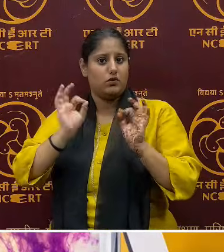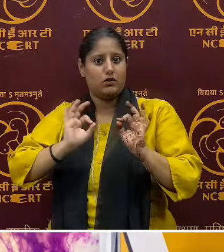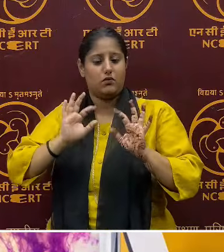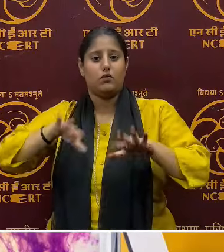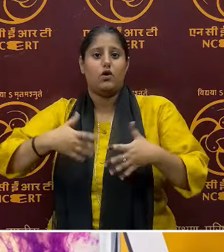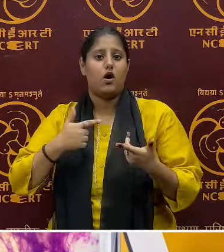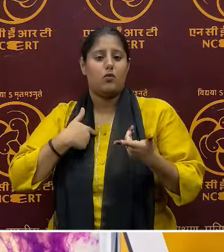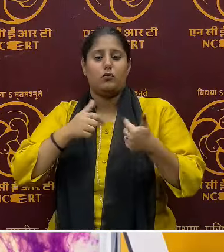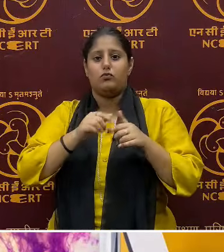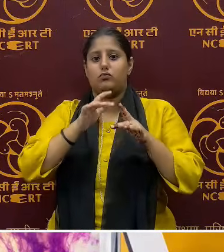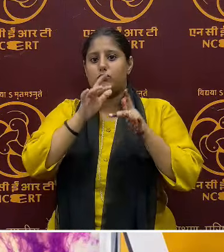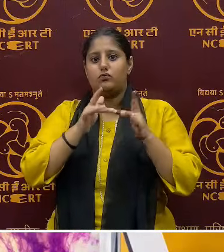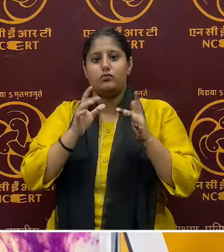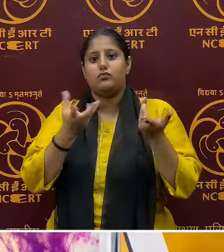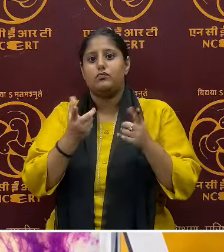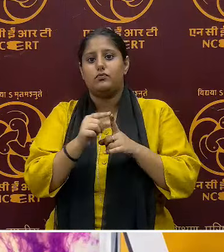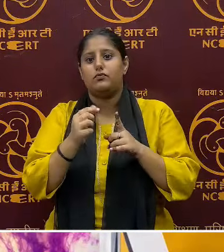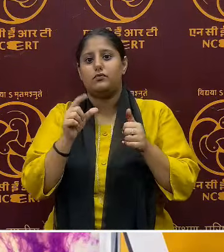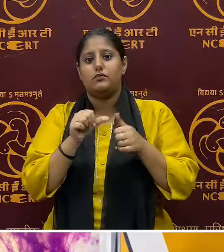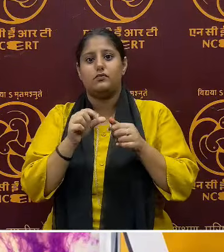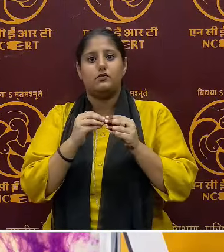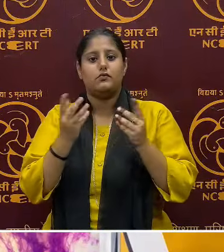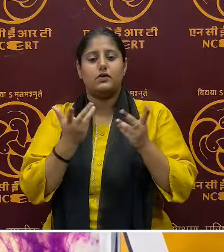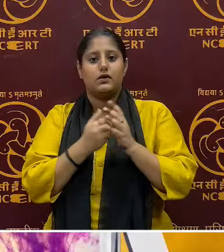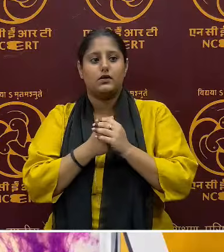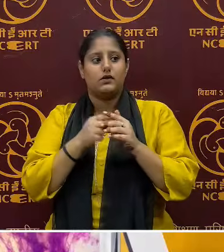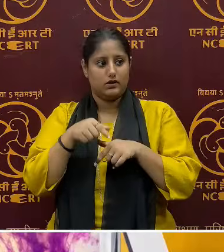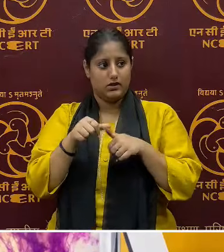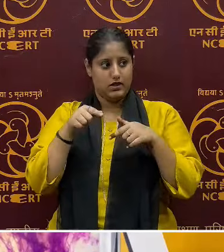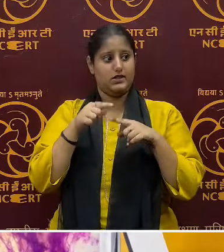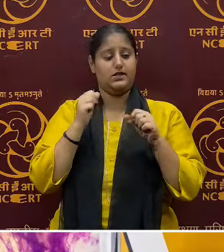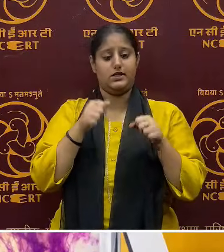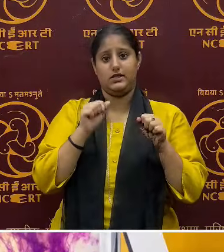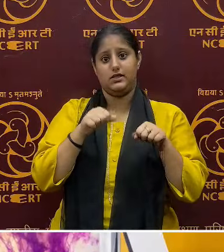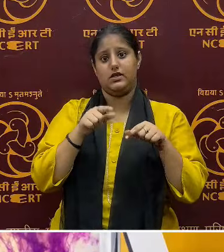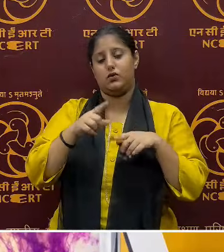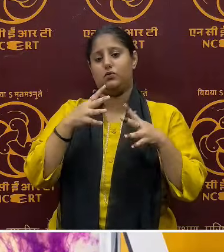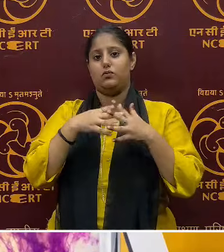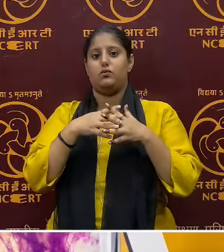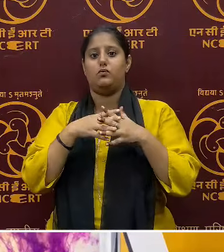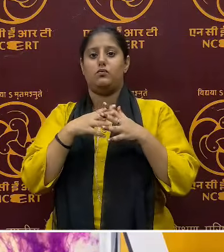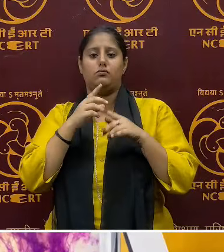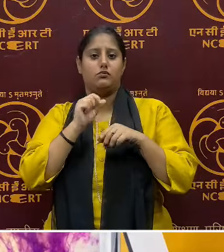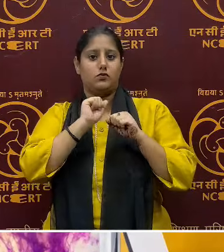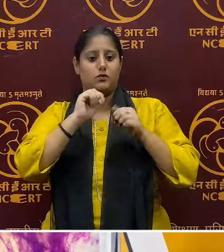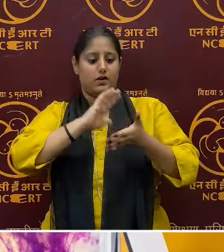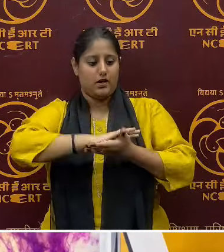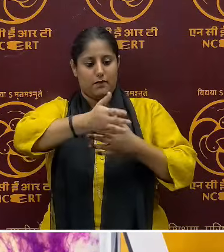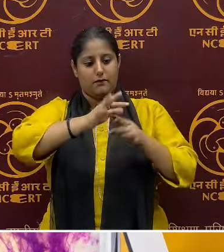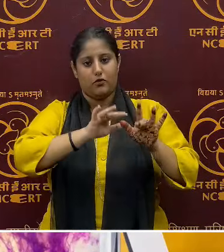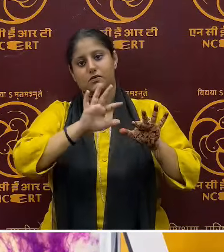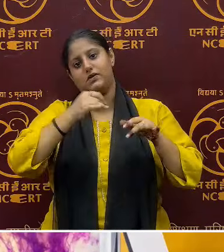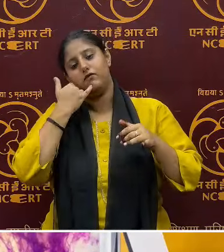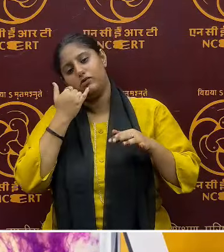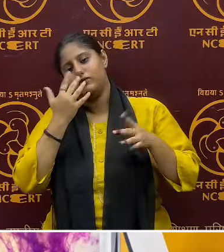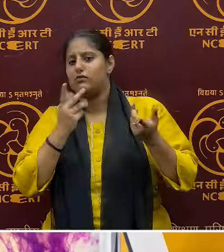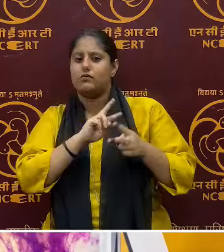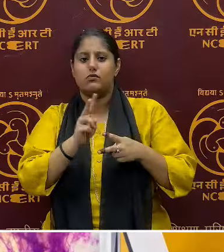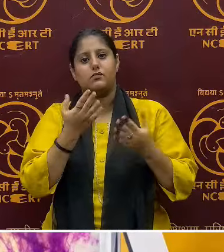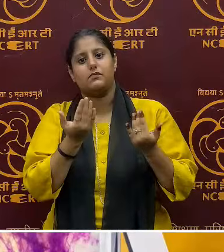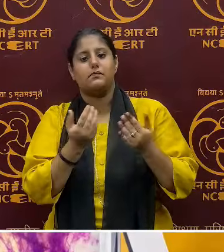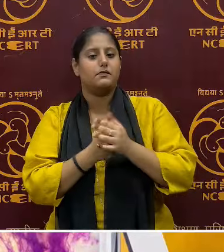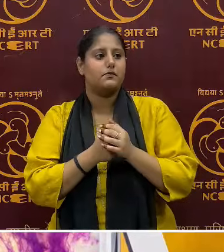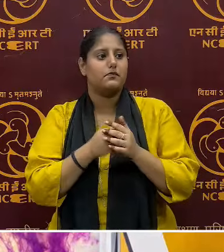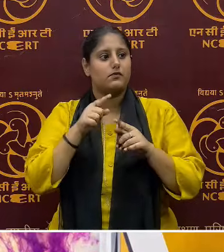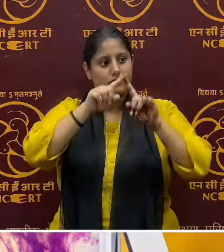access virtual labs? Yes, you can access to those virtual labs through the browser or through your laptop, phones, anything. So you will see